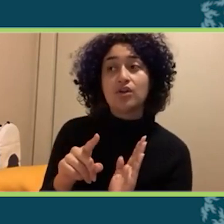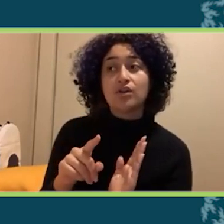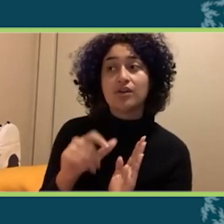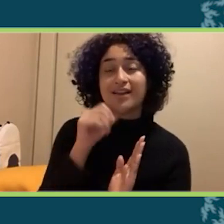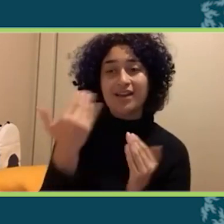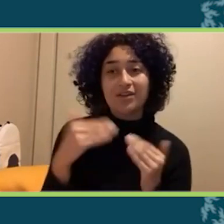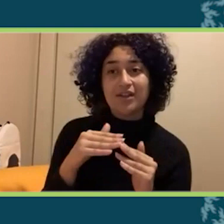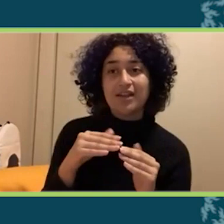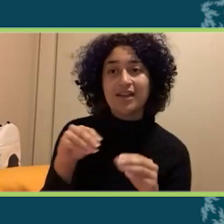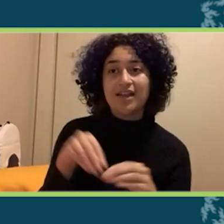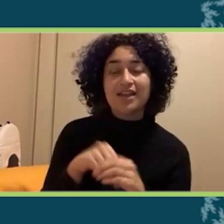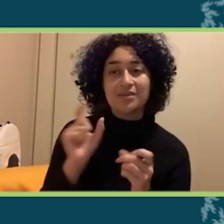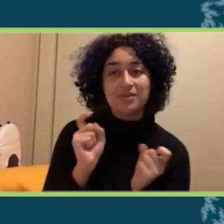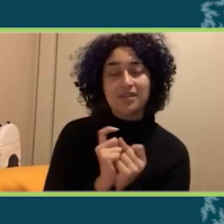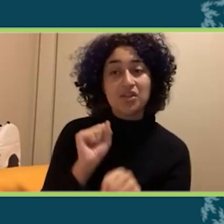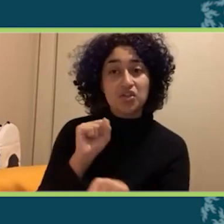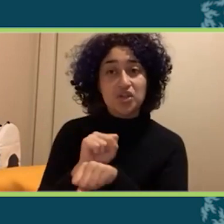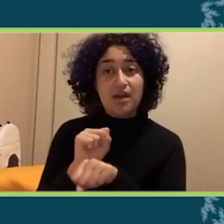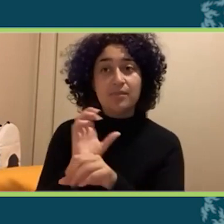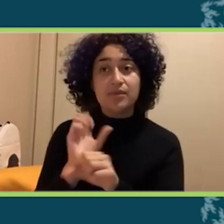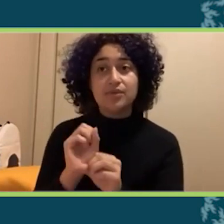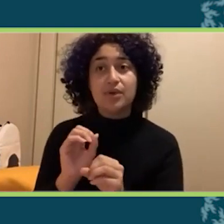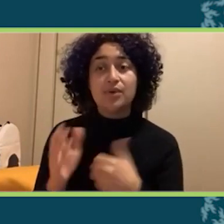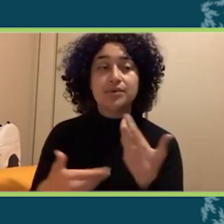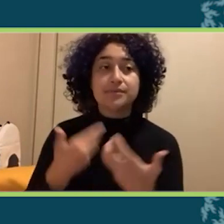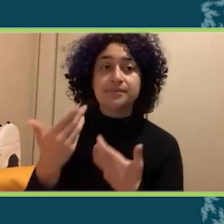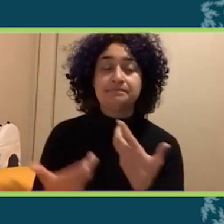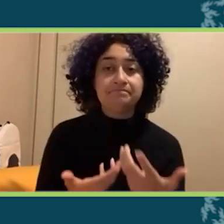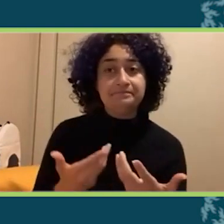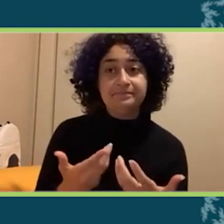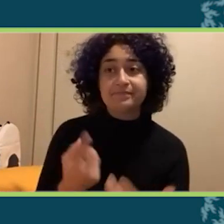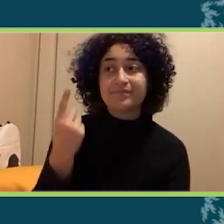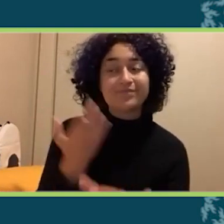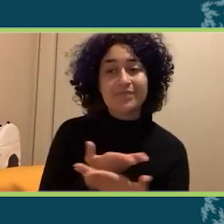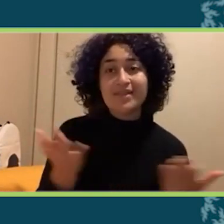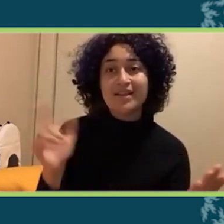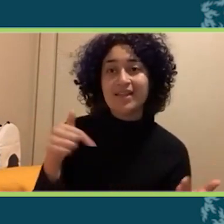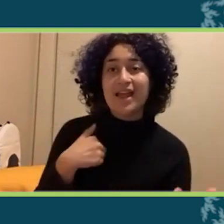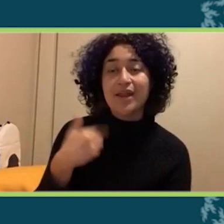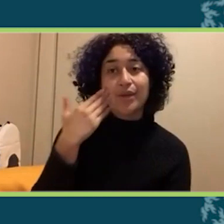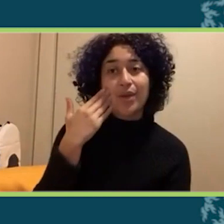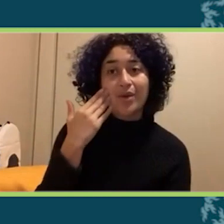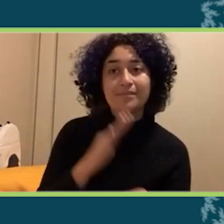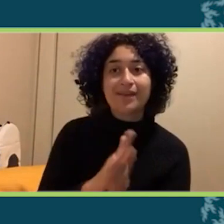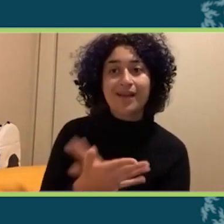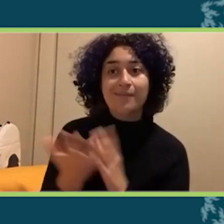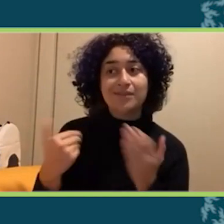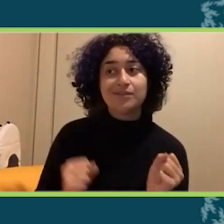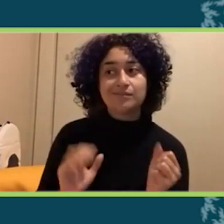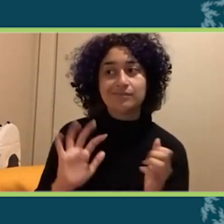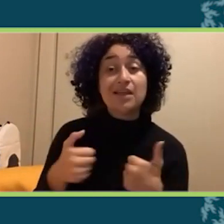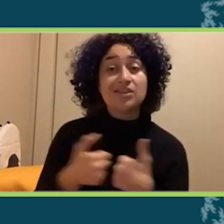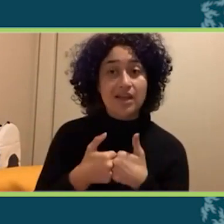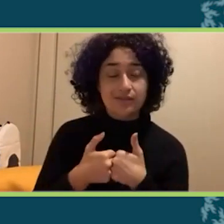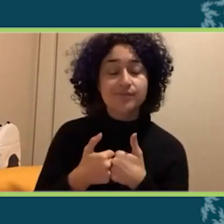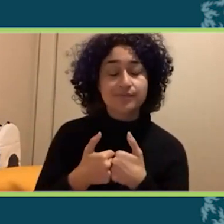job. And so it is just one of those things that I know can be a challenge.